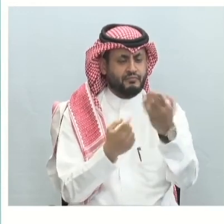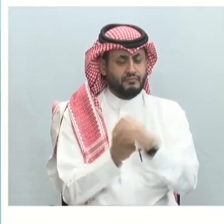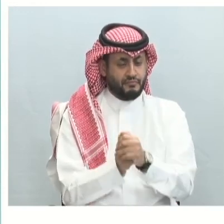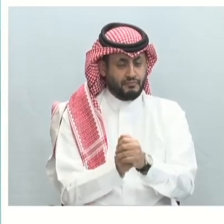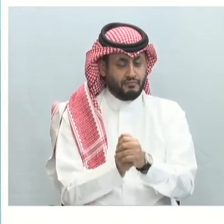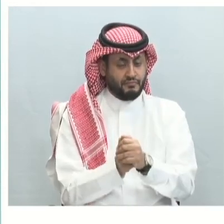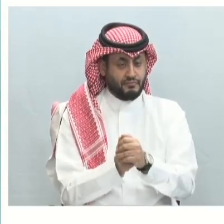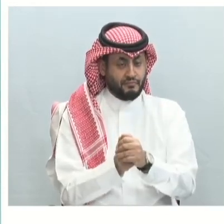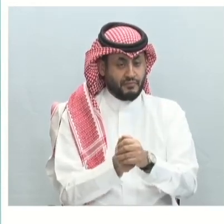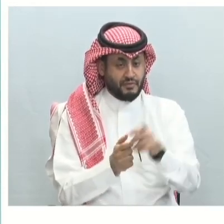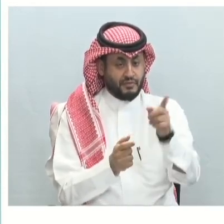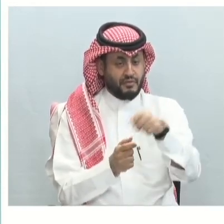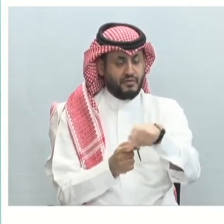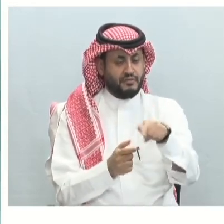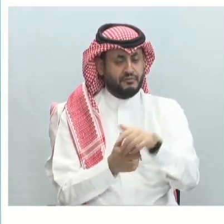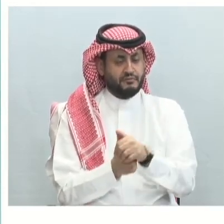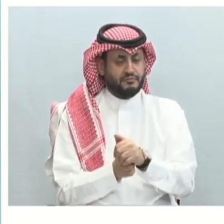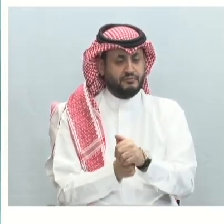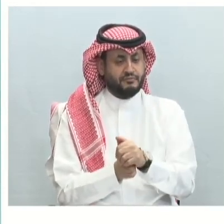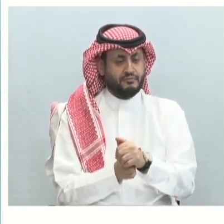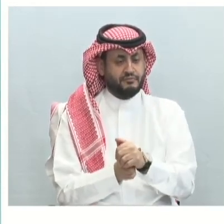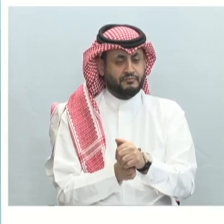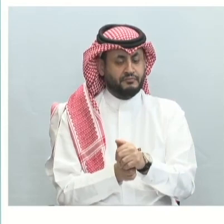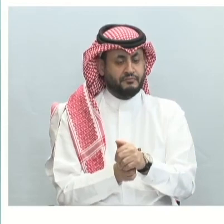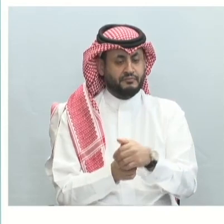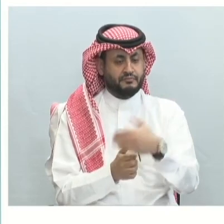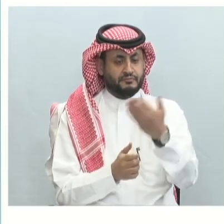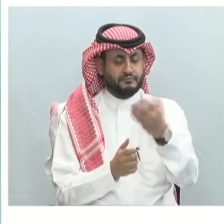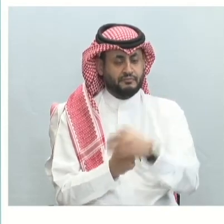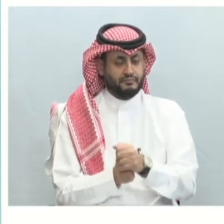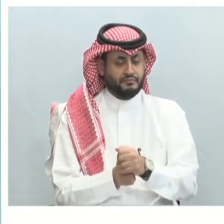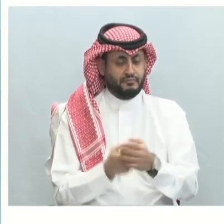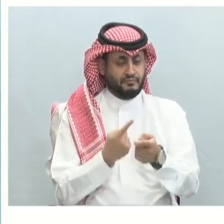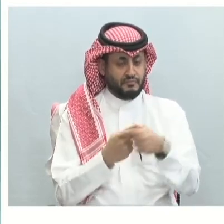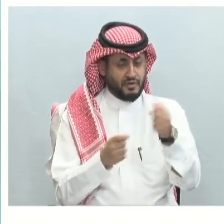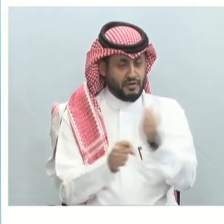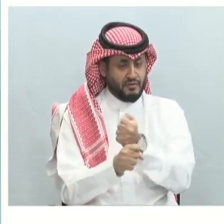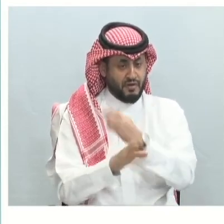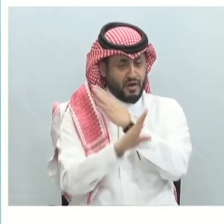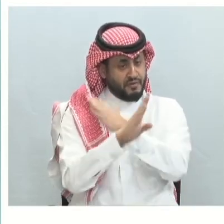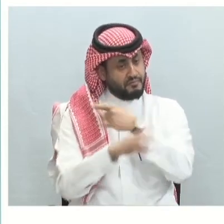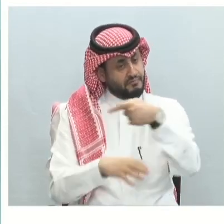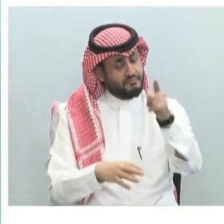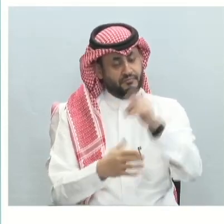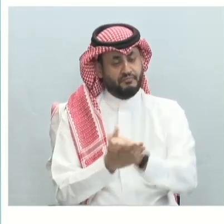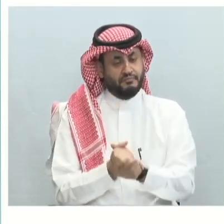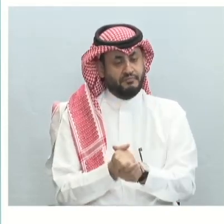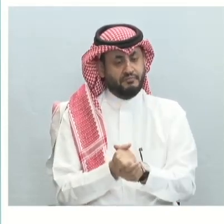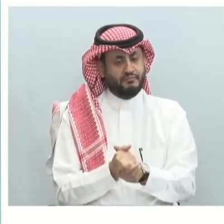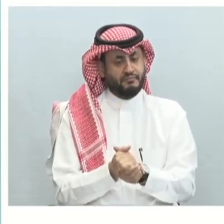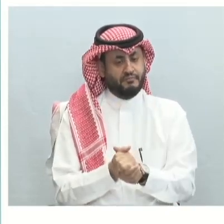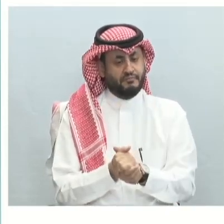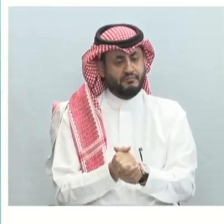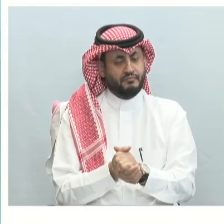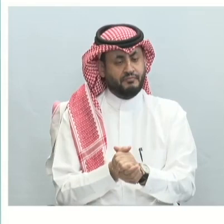TV? No. Doing karate? Yes, excellent. So we have doing karate. And also we have